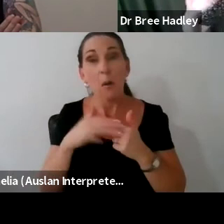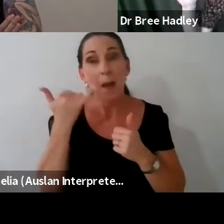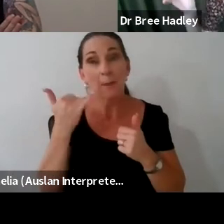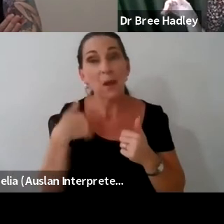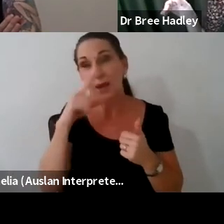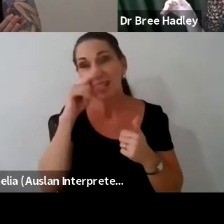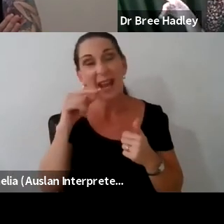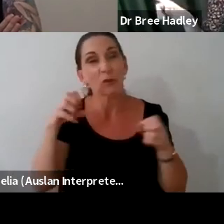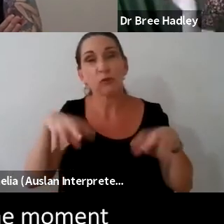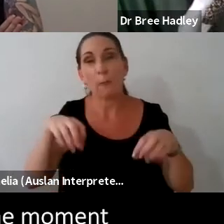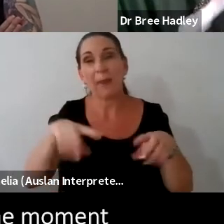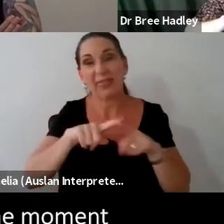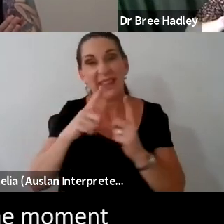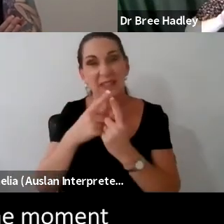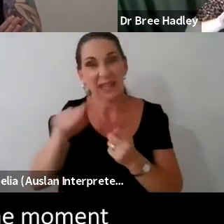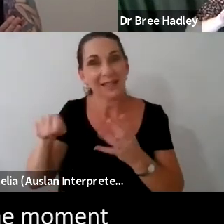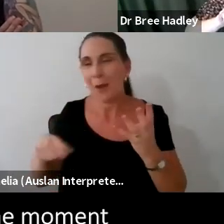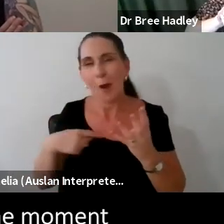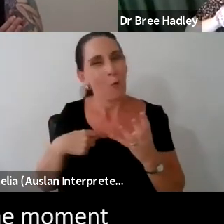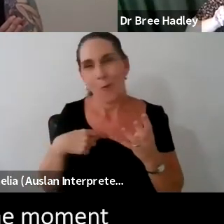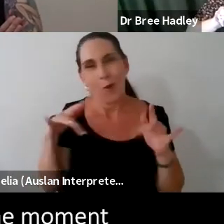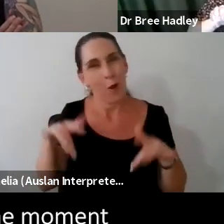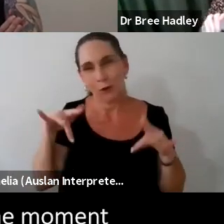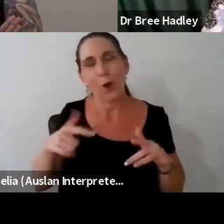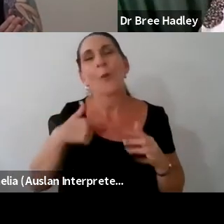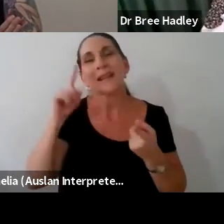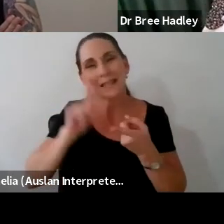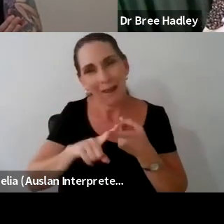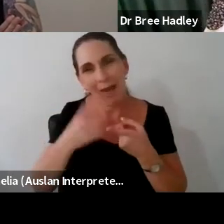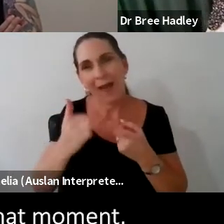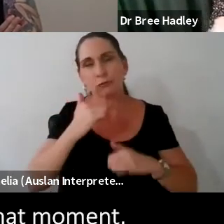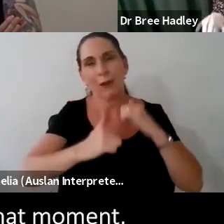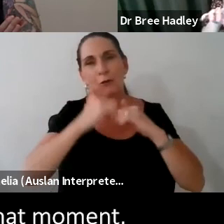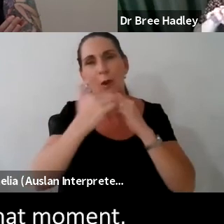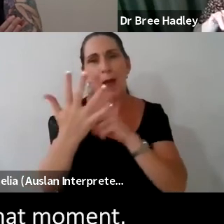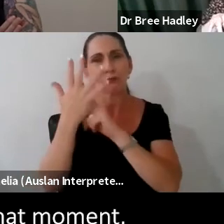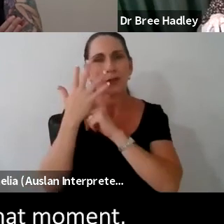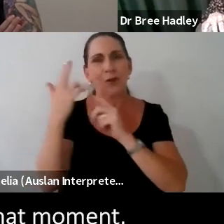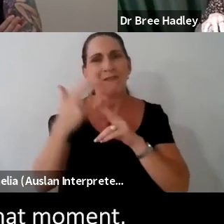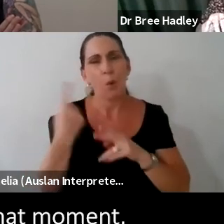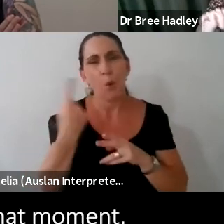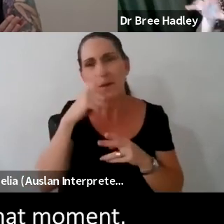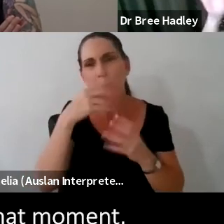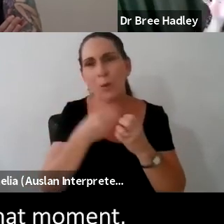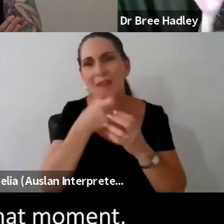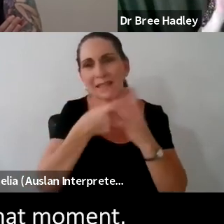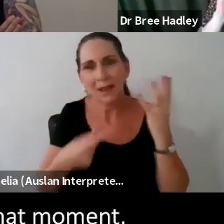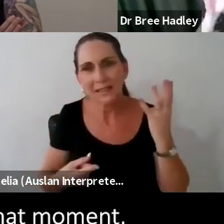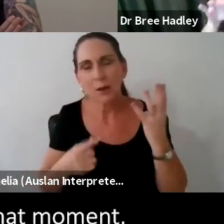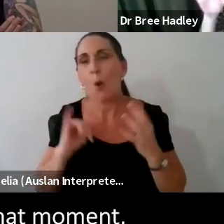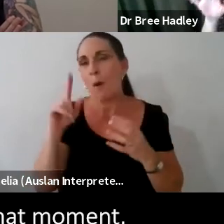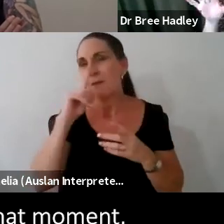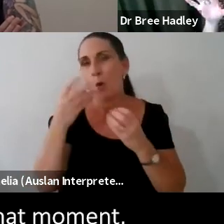things. But we're not there. We're still in the moment of structural oppression for people with disabilities, for people of colour. And